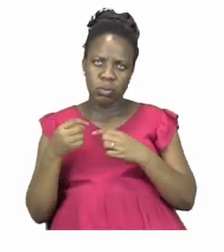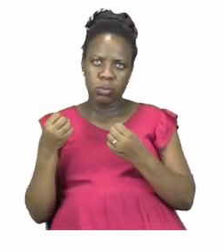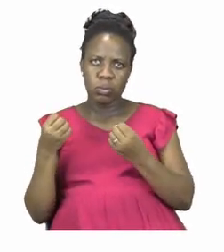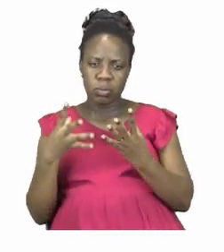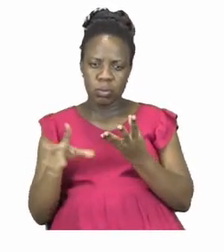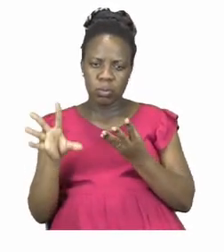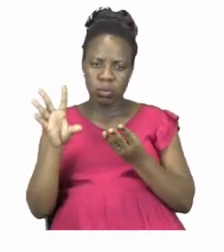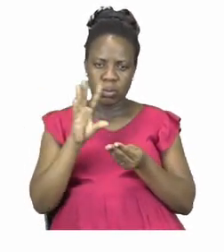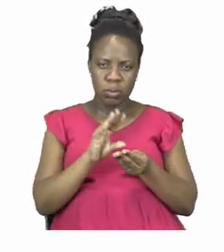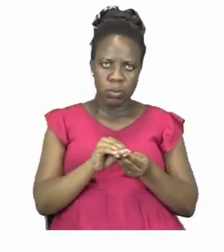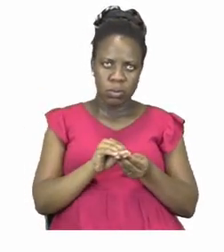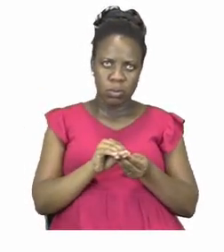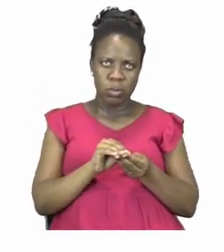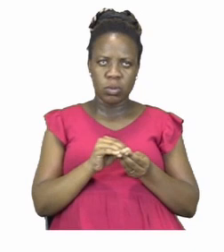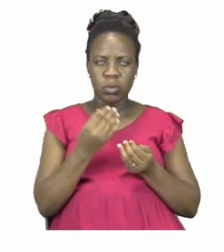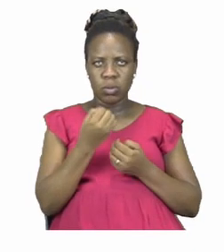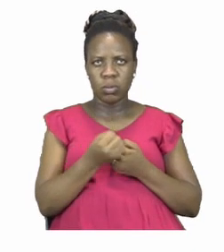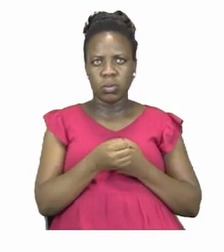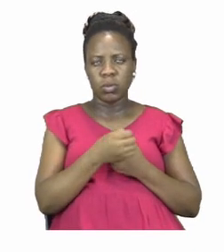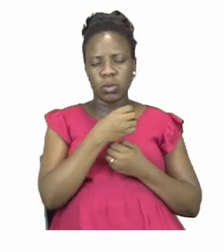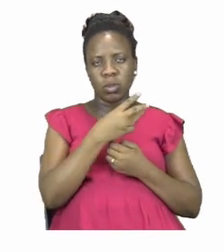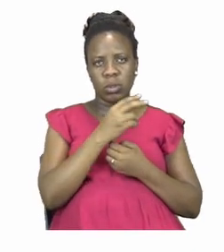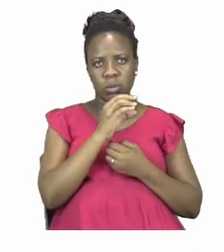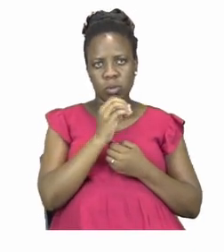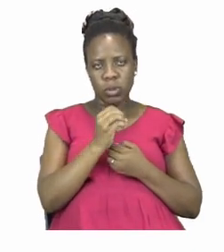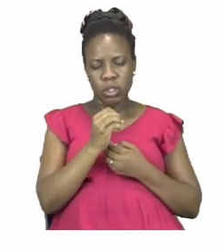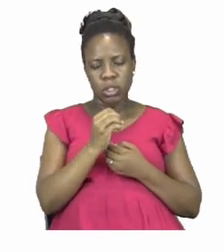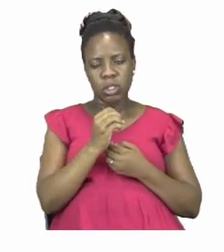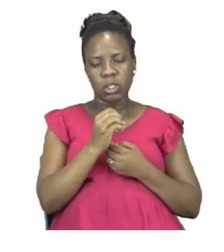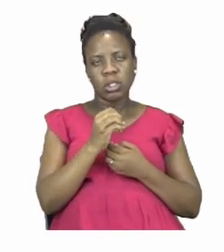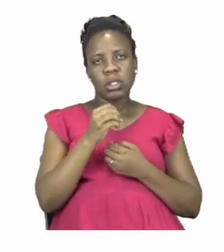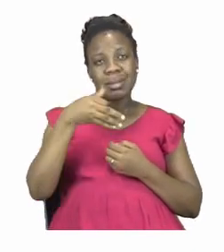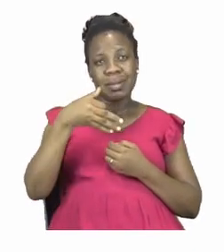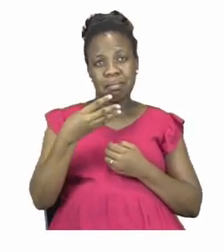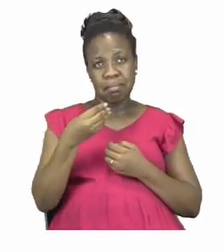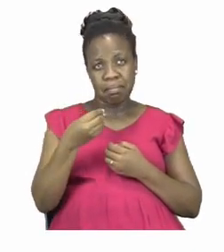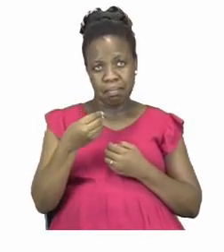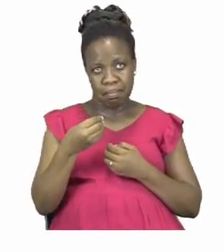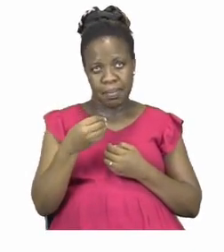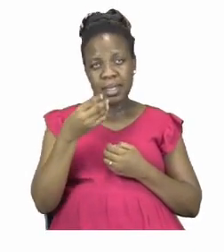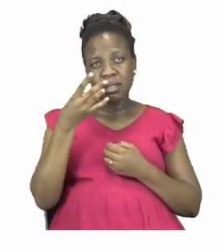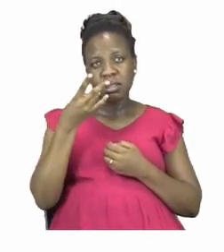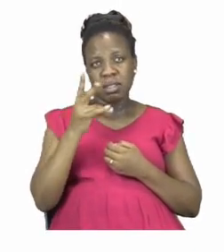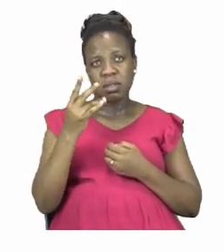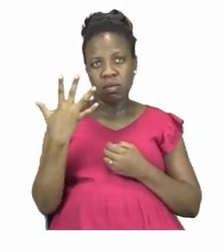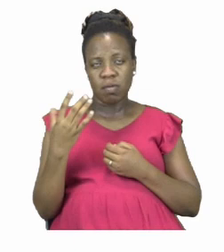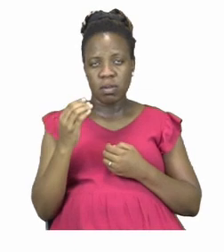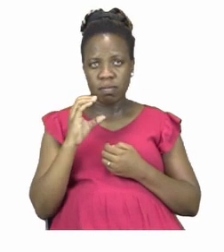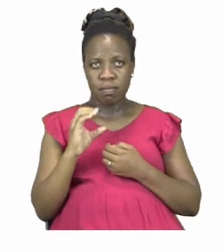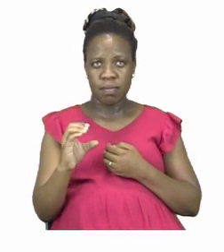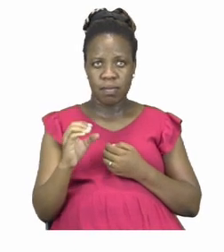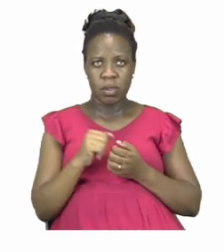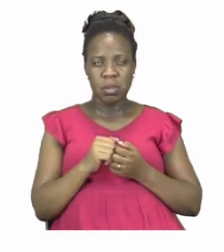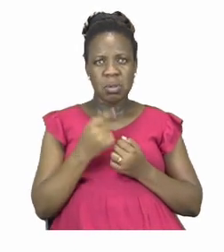to 20 Namibian dollars and 75 cents. Now there you will see there is 1, 2